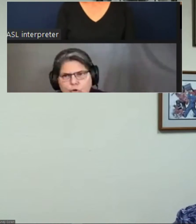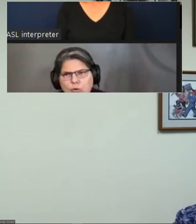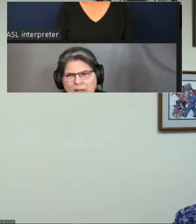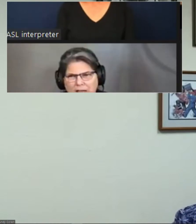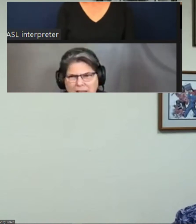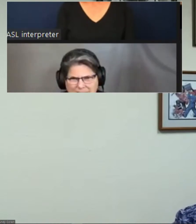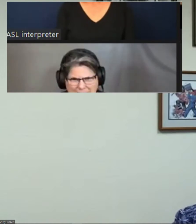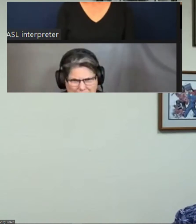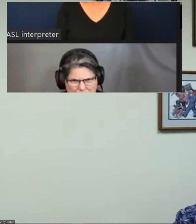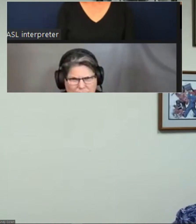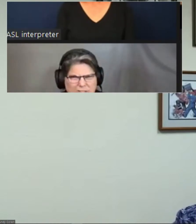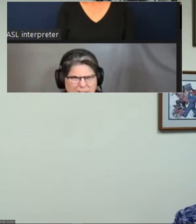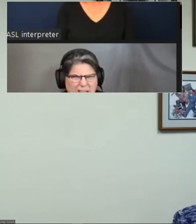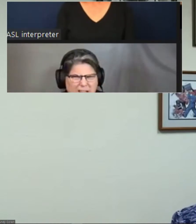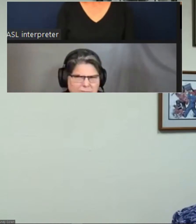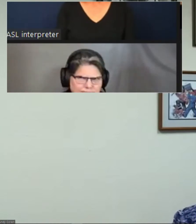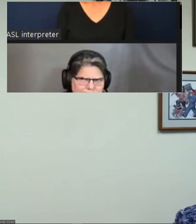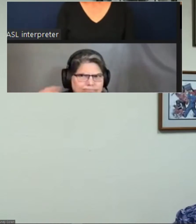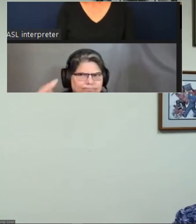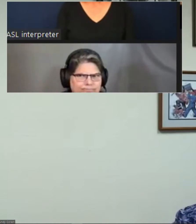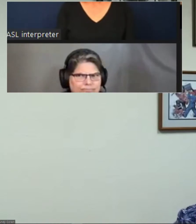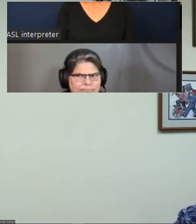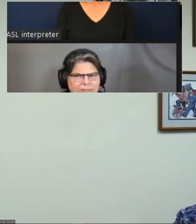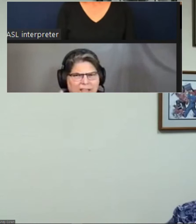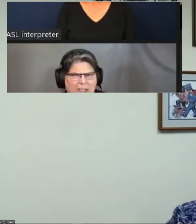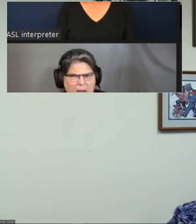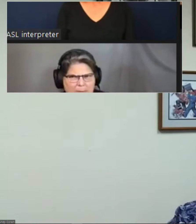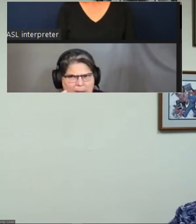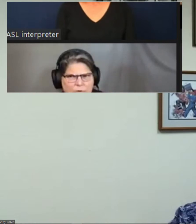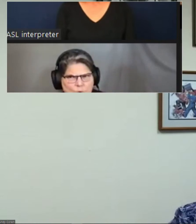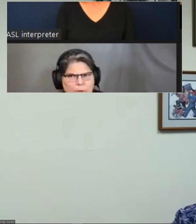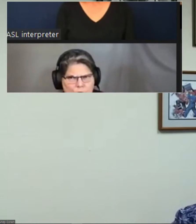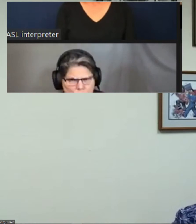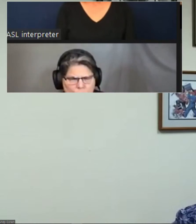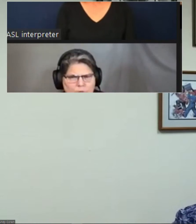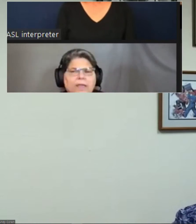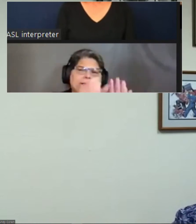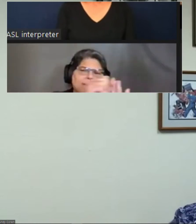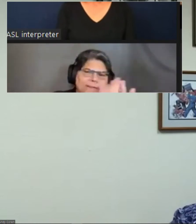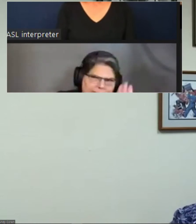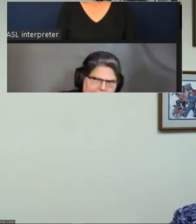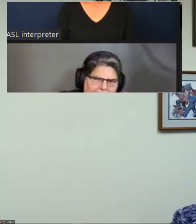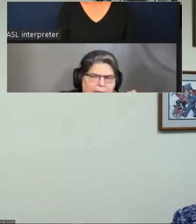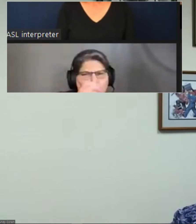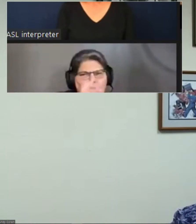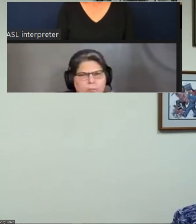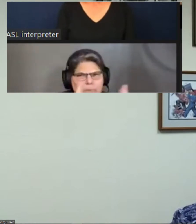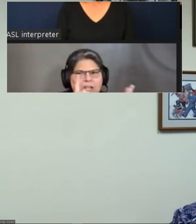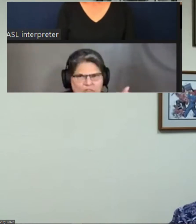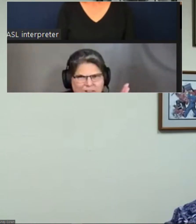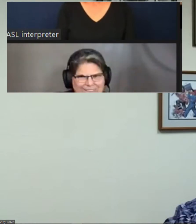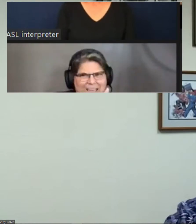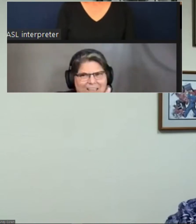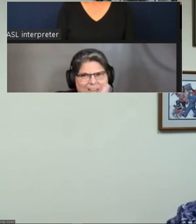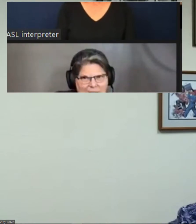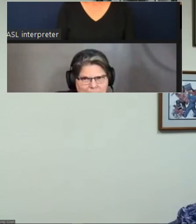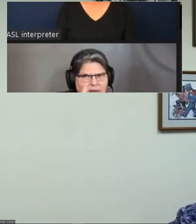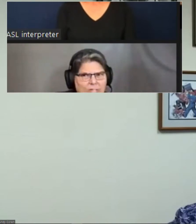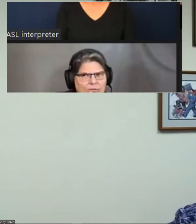becomes available to the state and to the counties and to other people who can sign in and find out. So it's a bit smoother